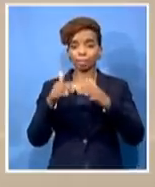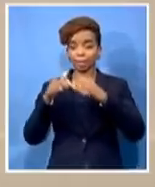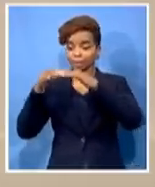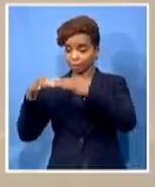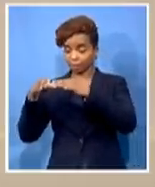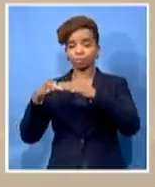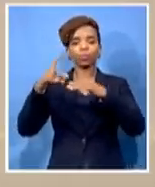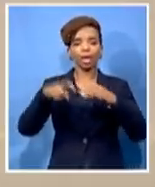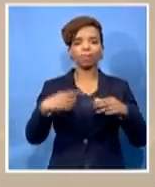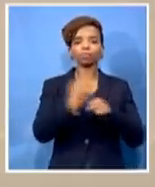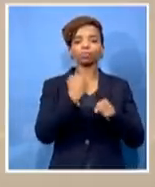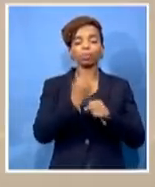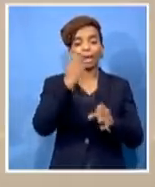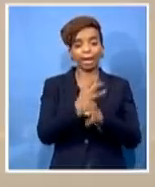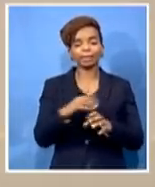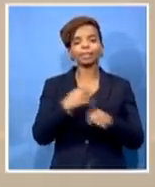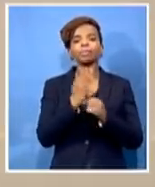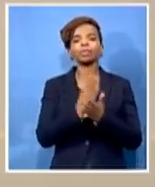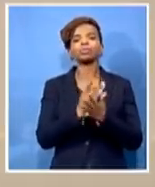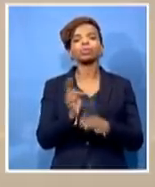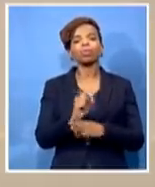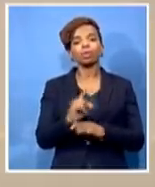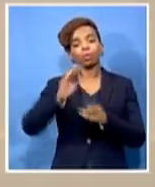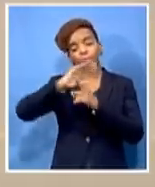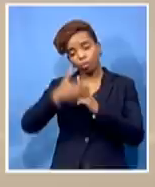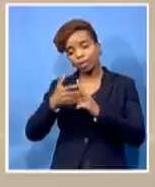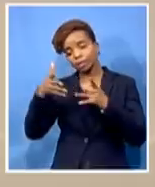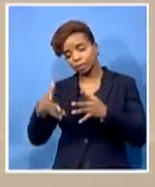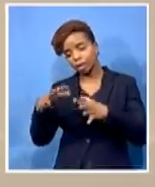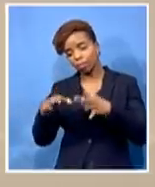of the party. As you have seen, successive elections, we have suffered